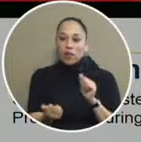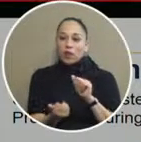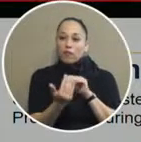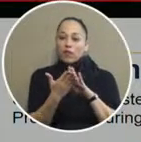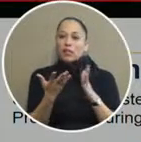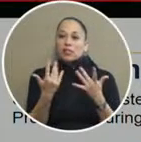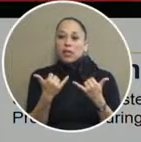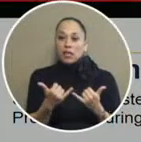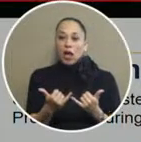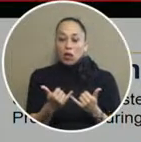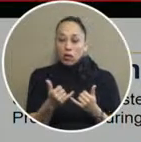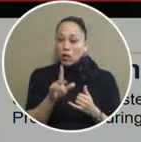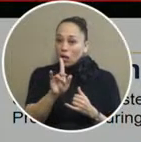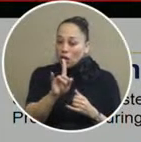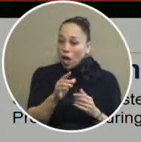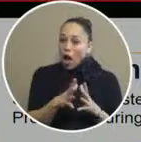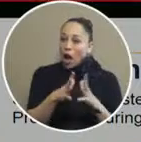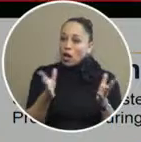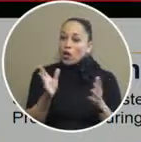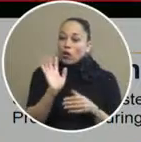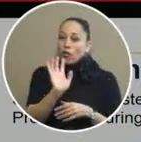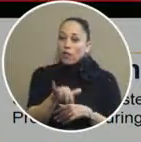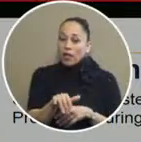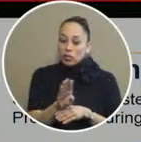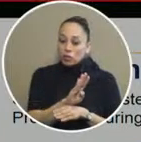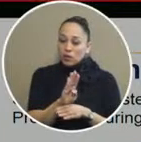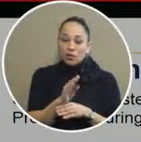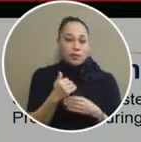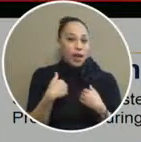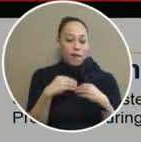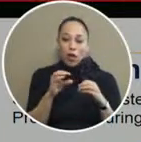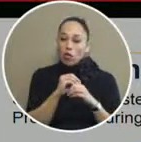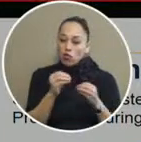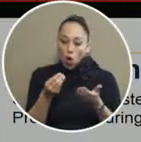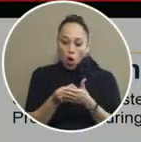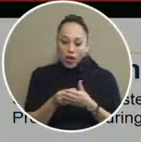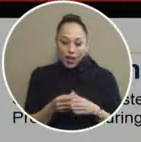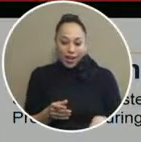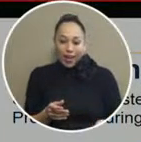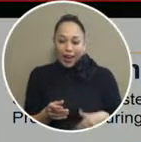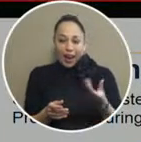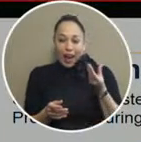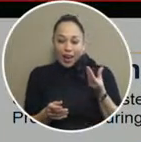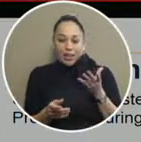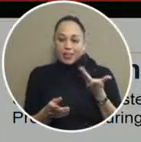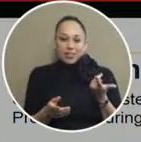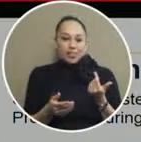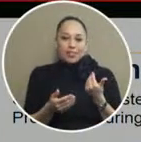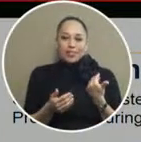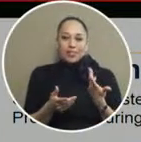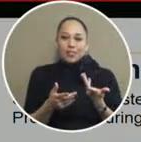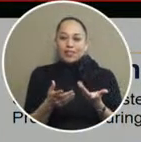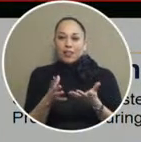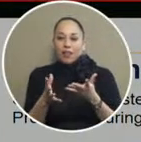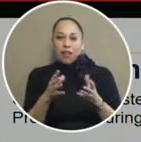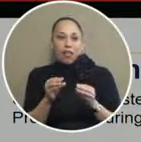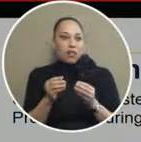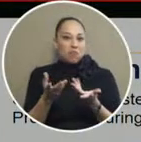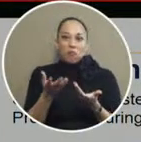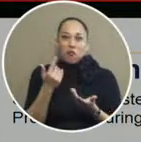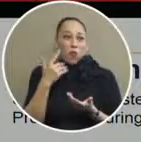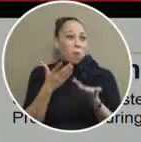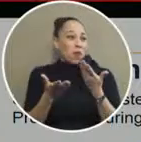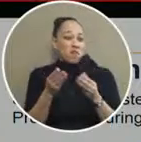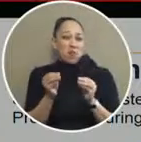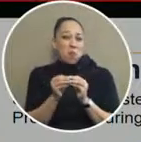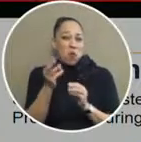that's immediate. Keep in mind that many of these businesses don't have cash on hand to last them through much more than 6 months.